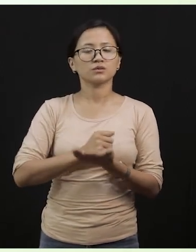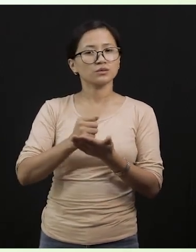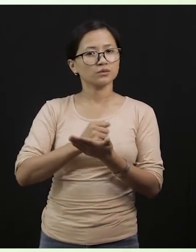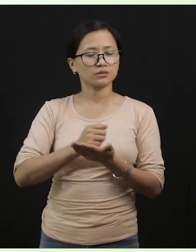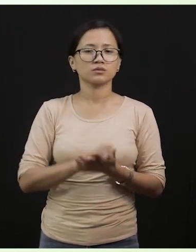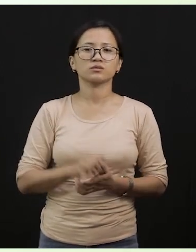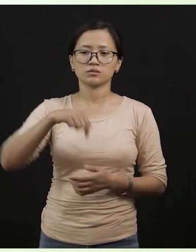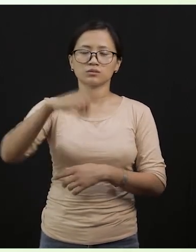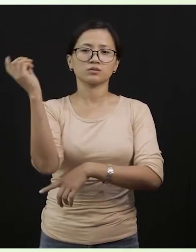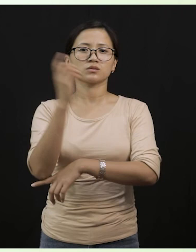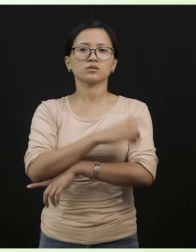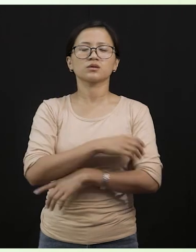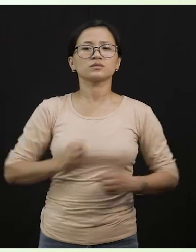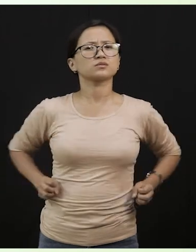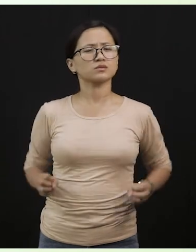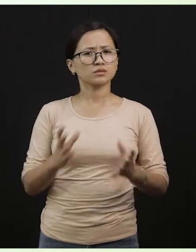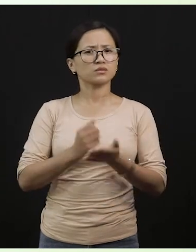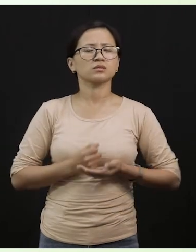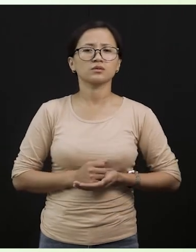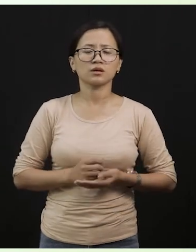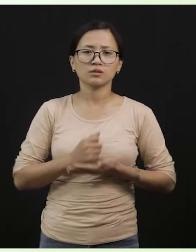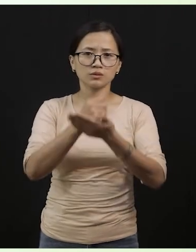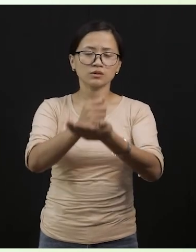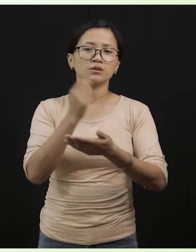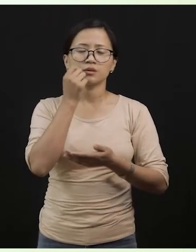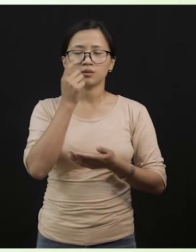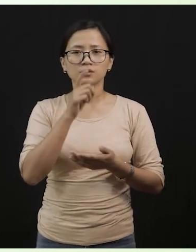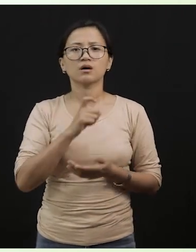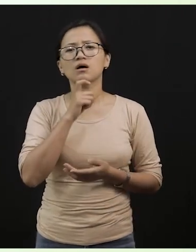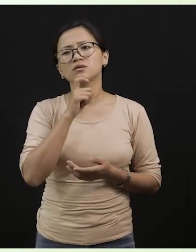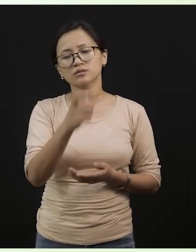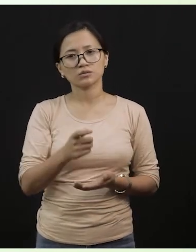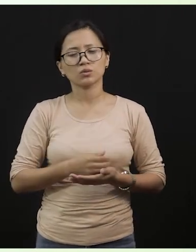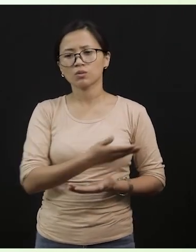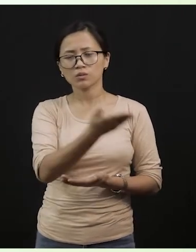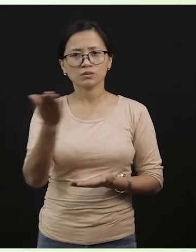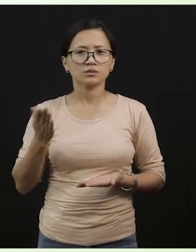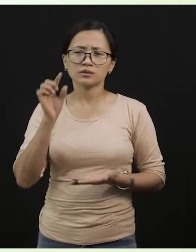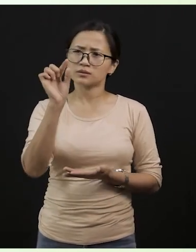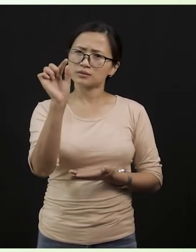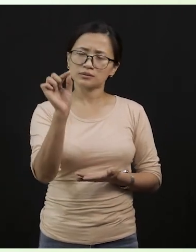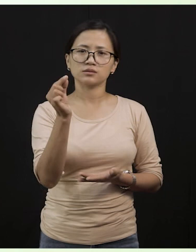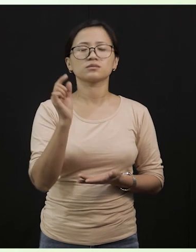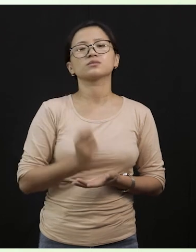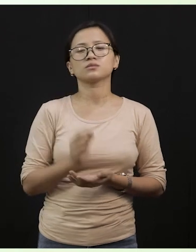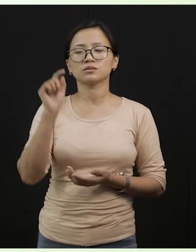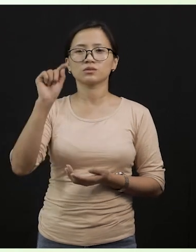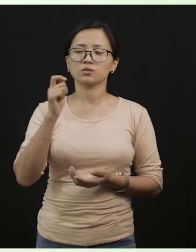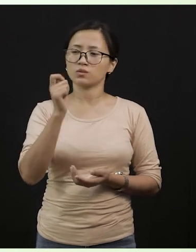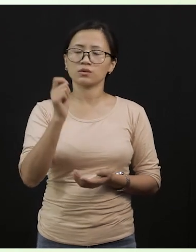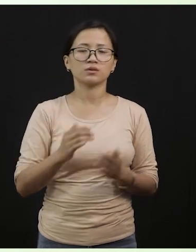practicing that from today. If you have not started helping your parents at home, I am requesting you all to do a little bit of work at